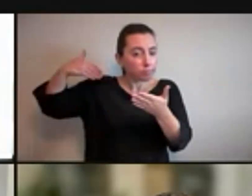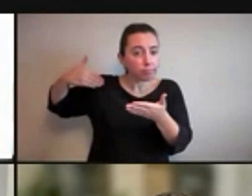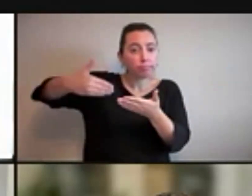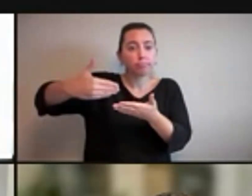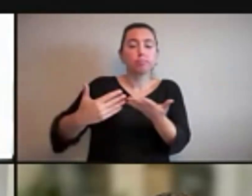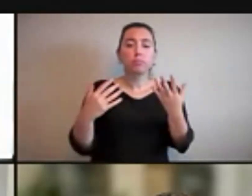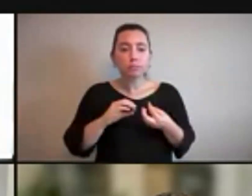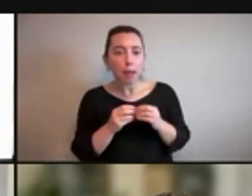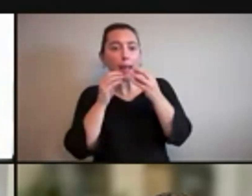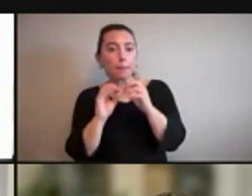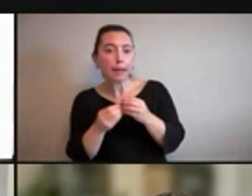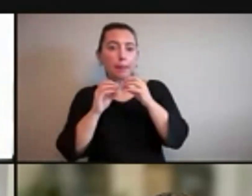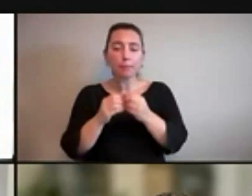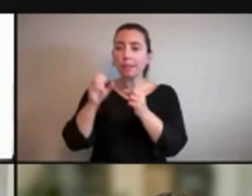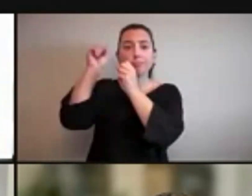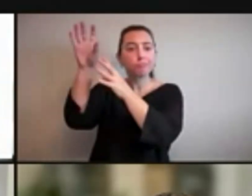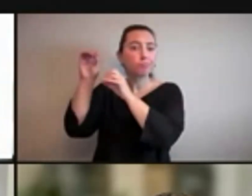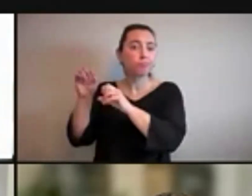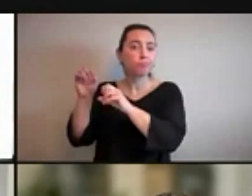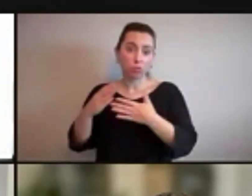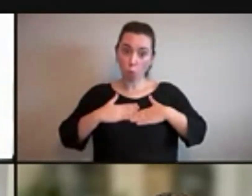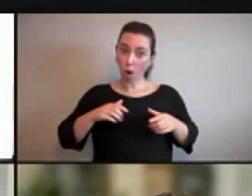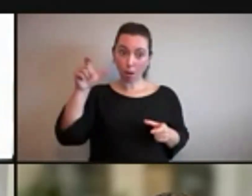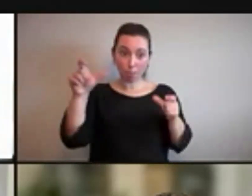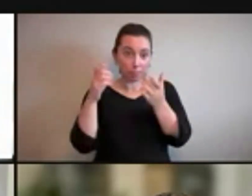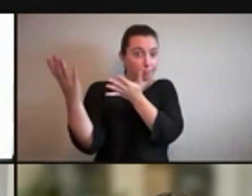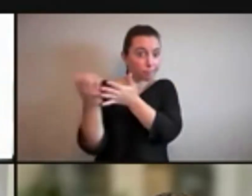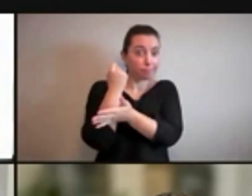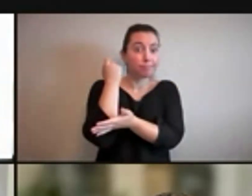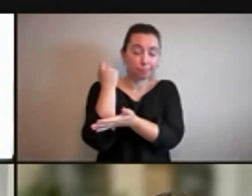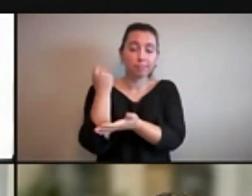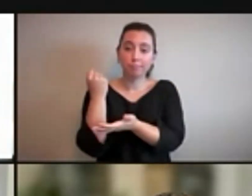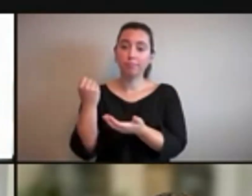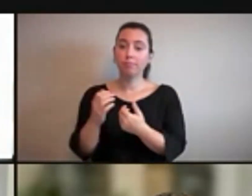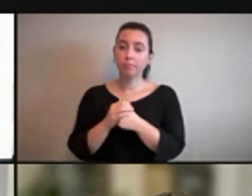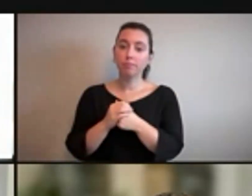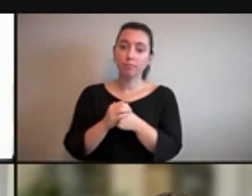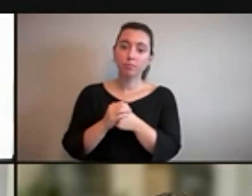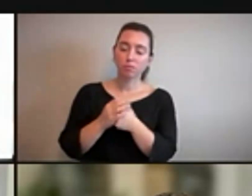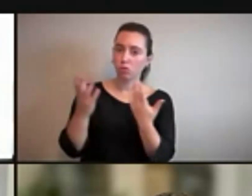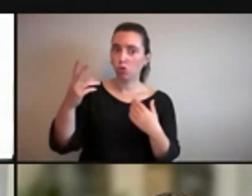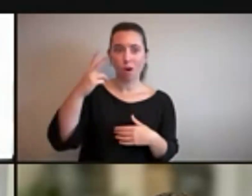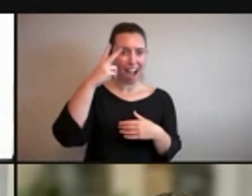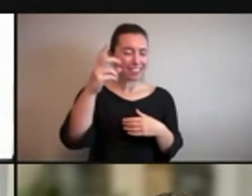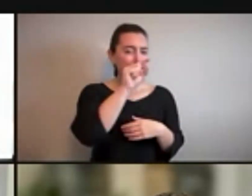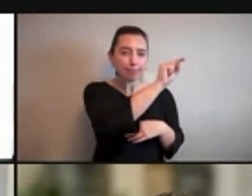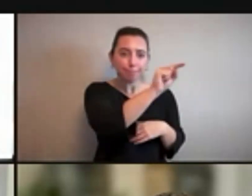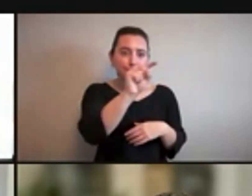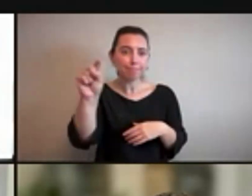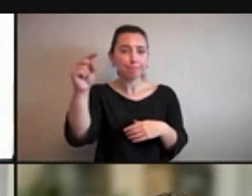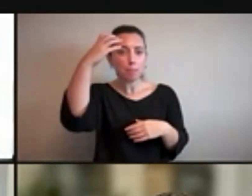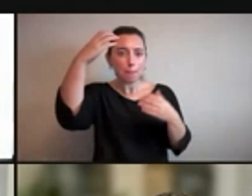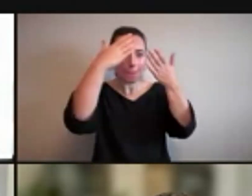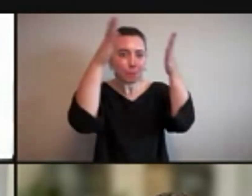we made these examples so strong. I see a lot of public administrations and suppliers do